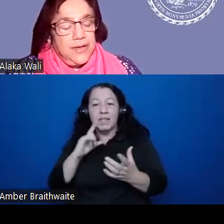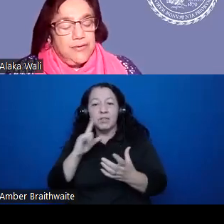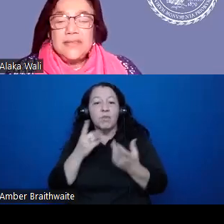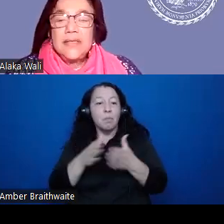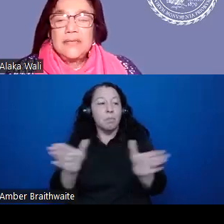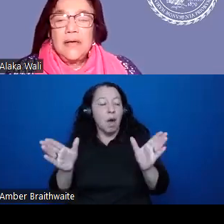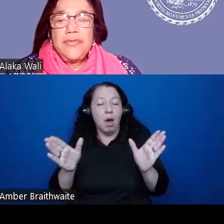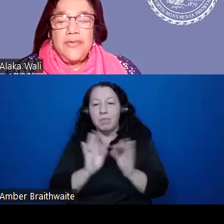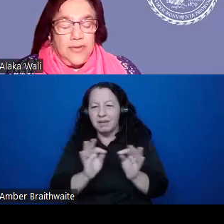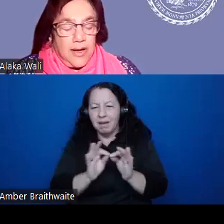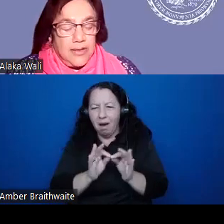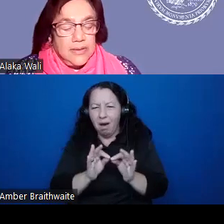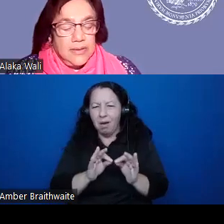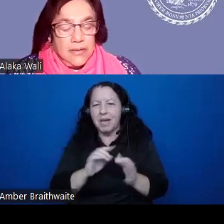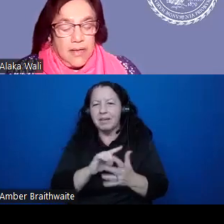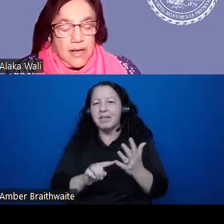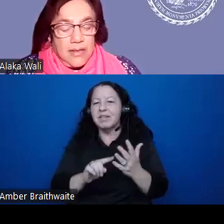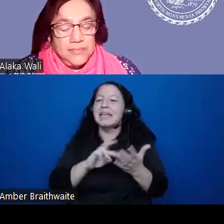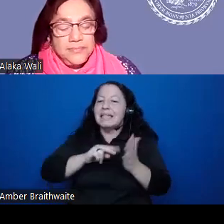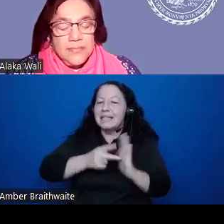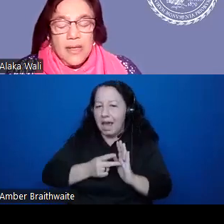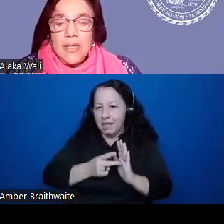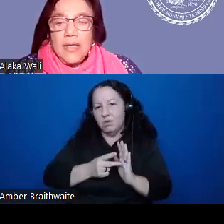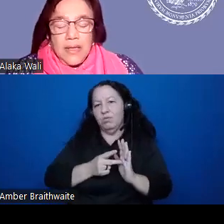of addressing some of the flaws in the law.